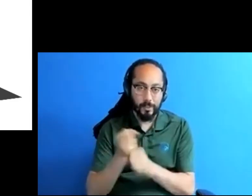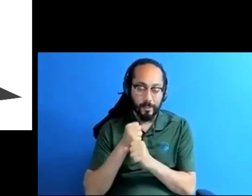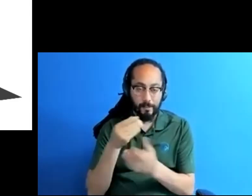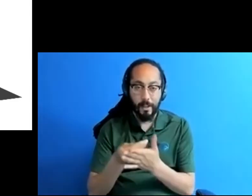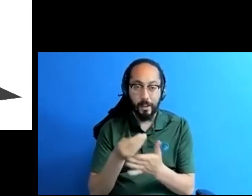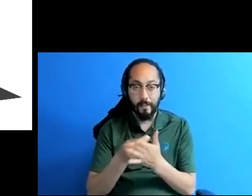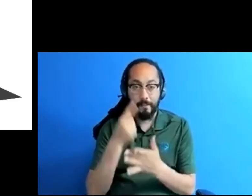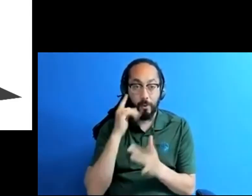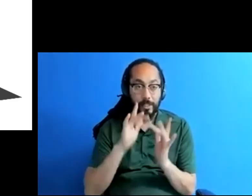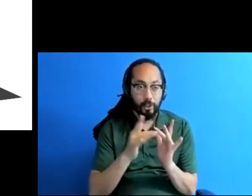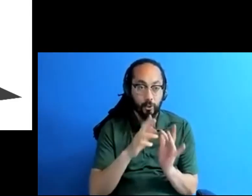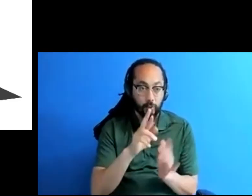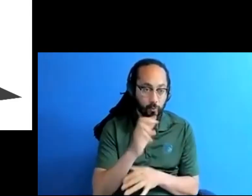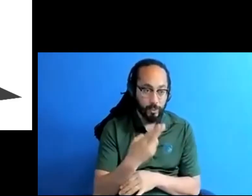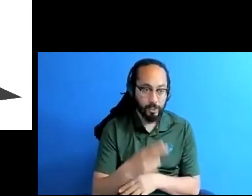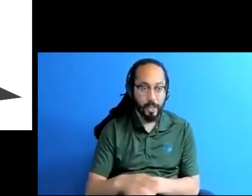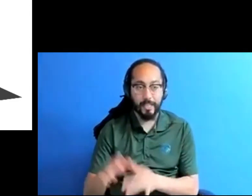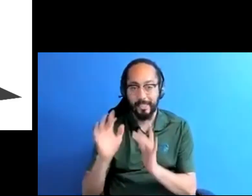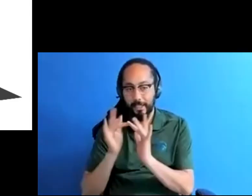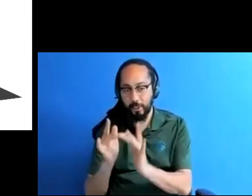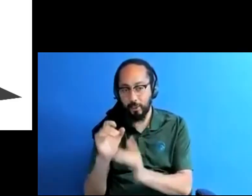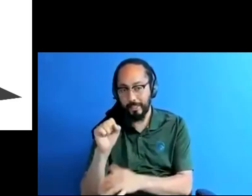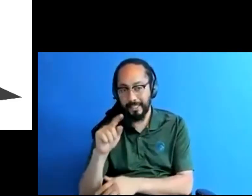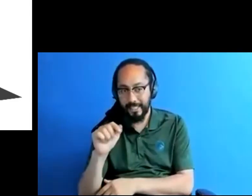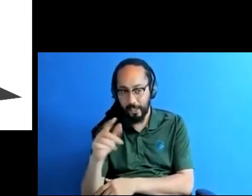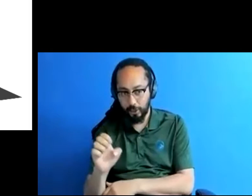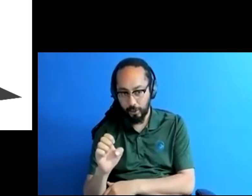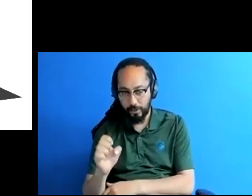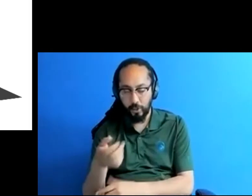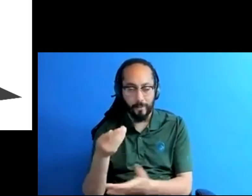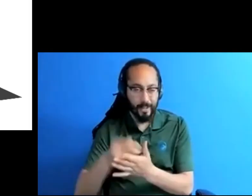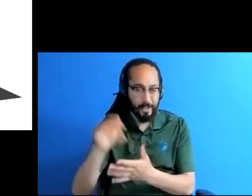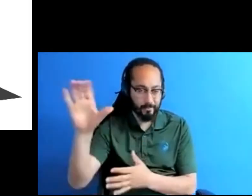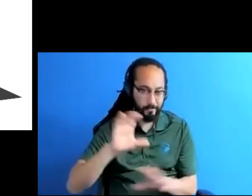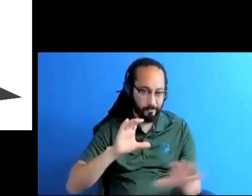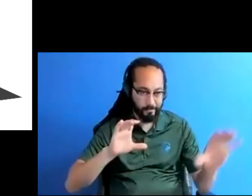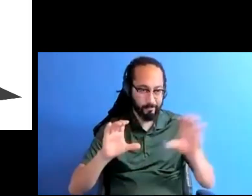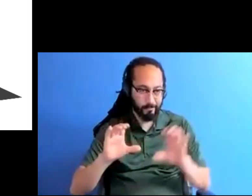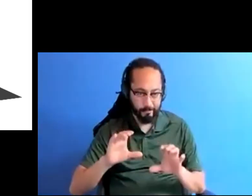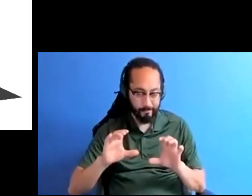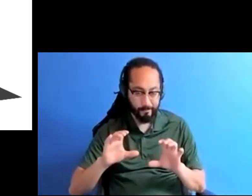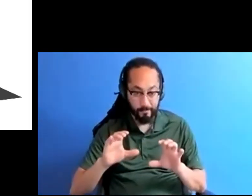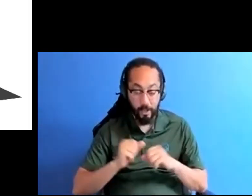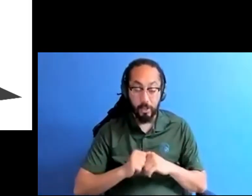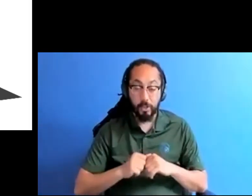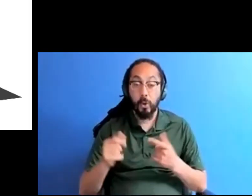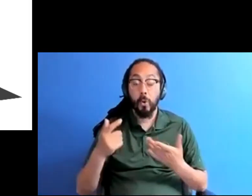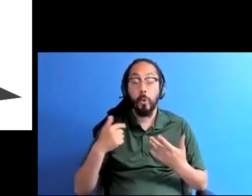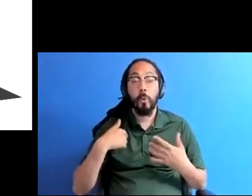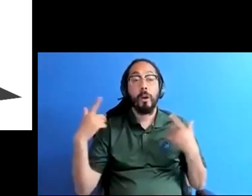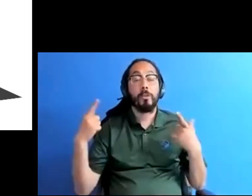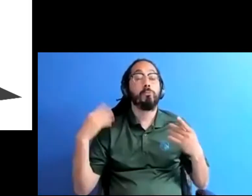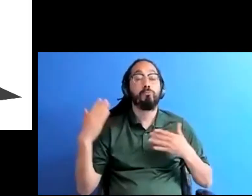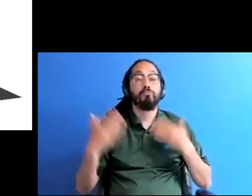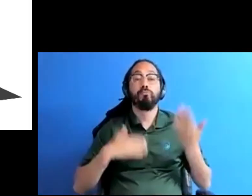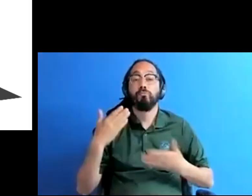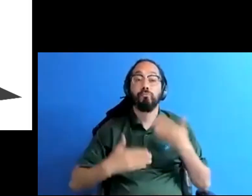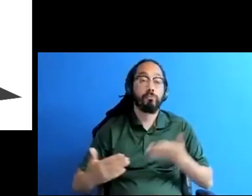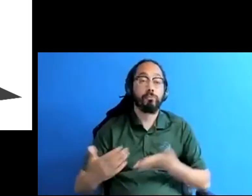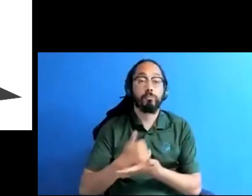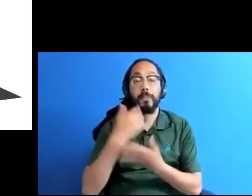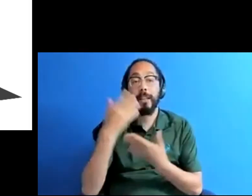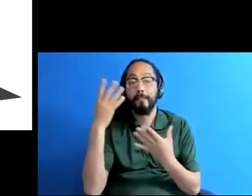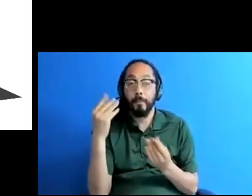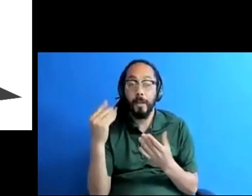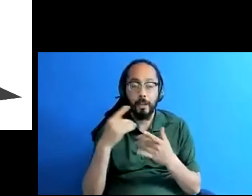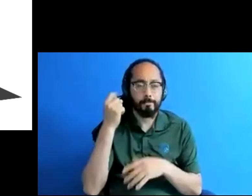Digital Stage. As we've been gathering information and sort of understanding what the opportunities are, we've been